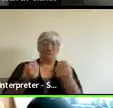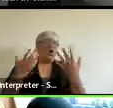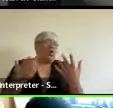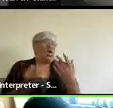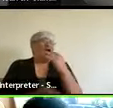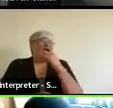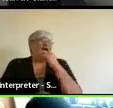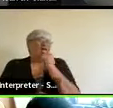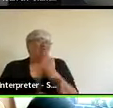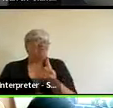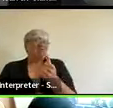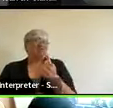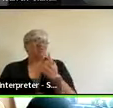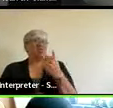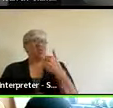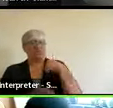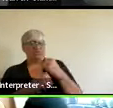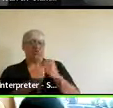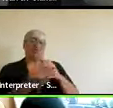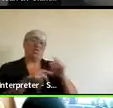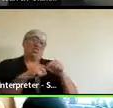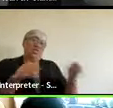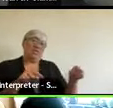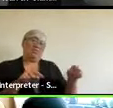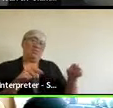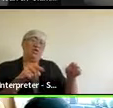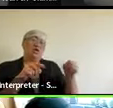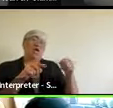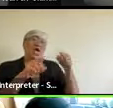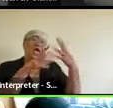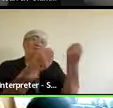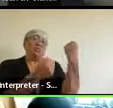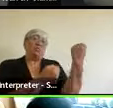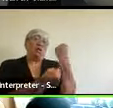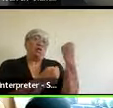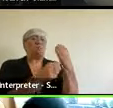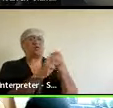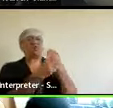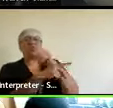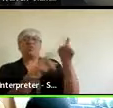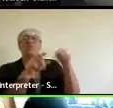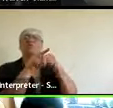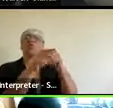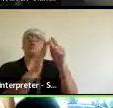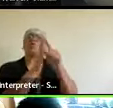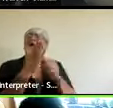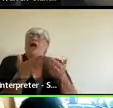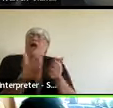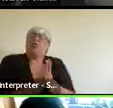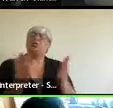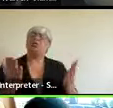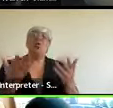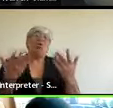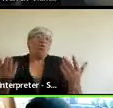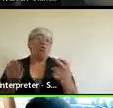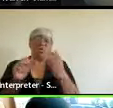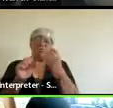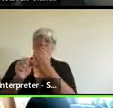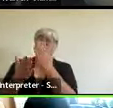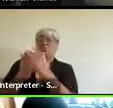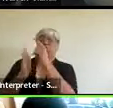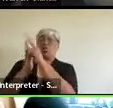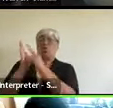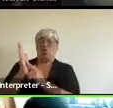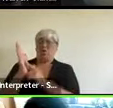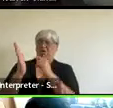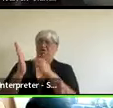in to ensure that those in power adhere to the laws? How do we make the law more effective